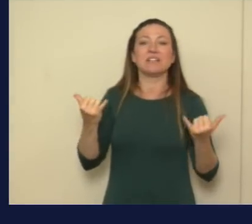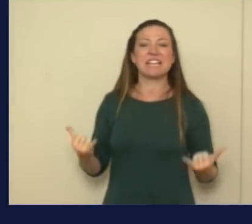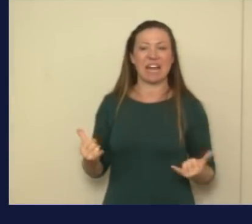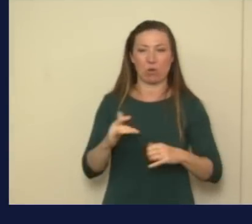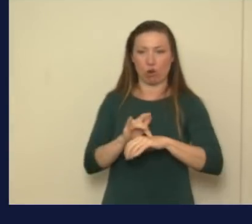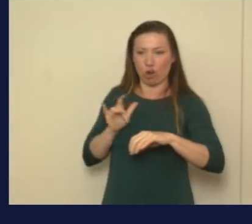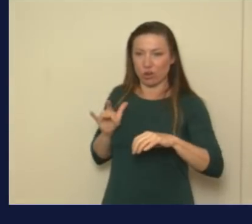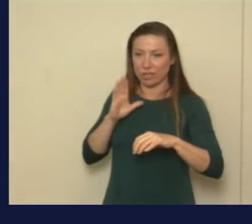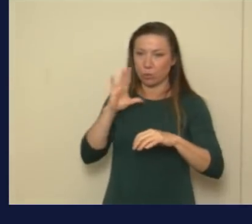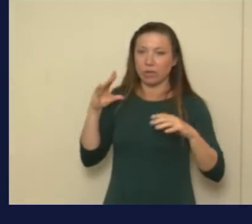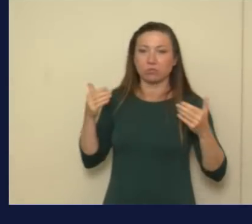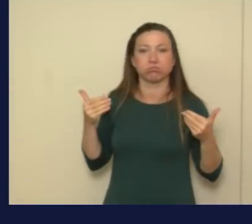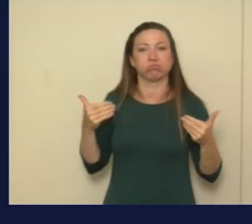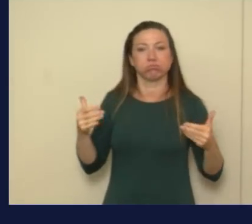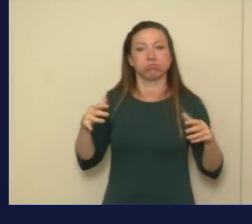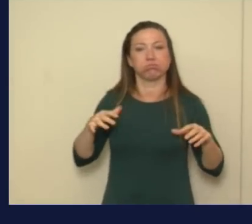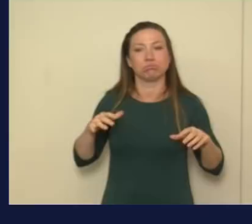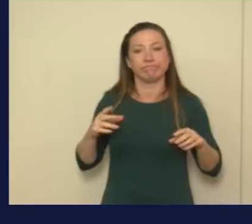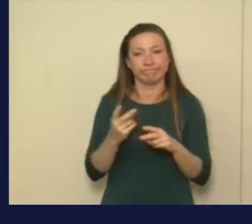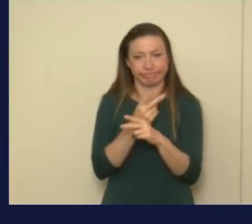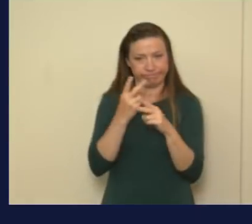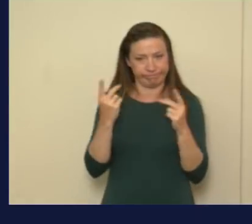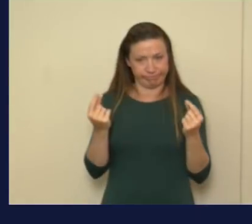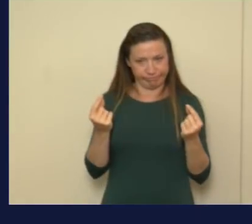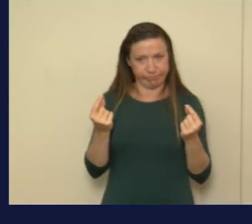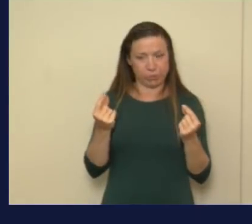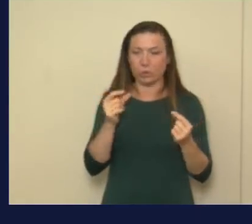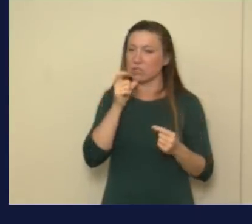New Mexico has to be out of control. Next slide.